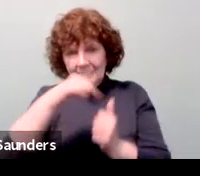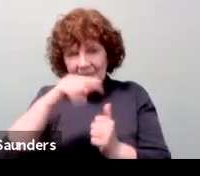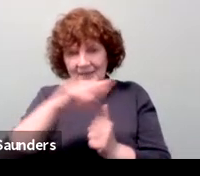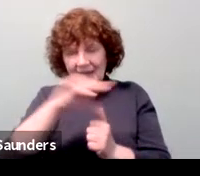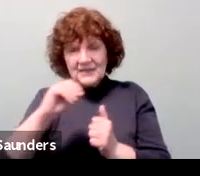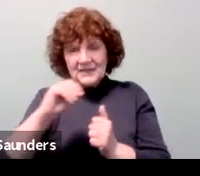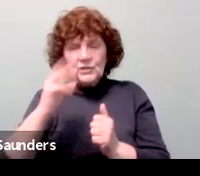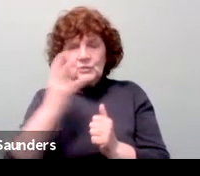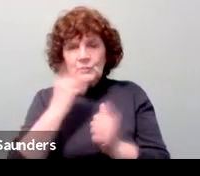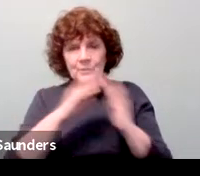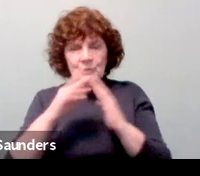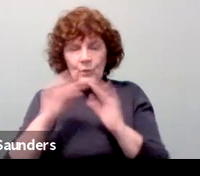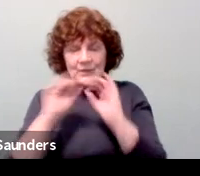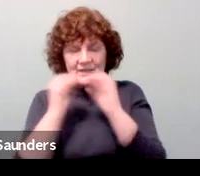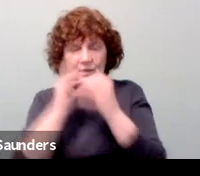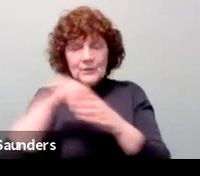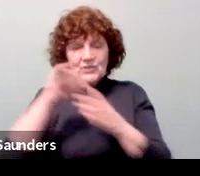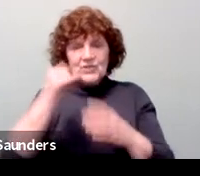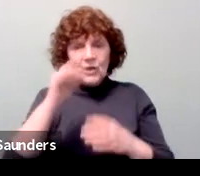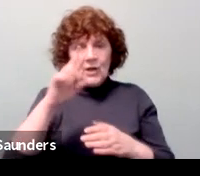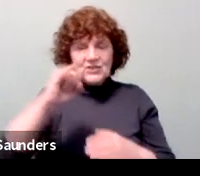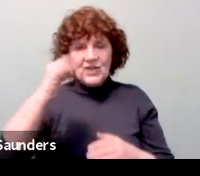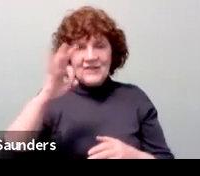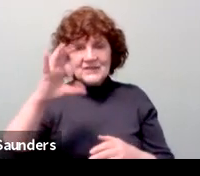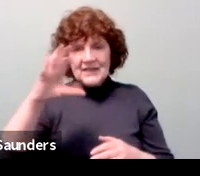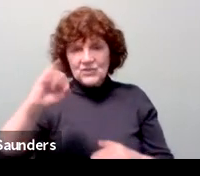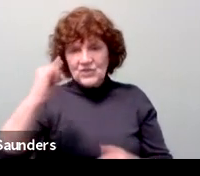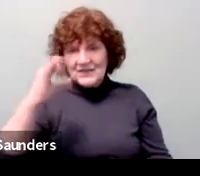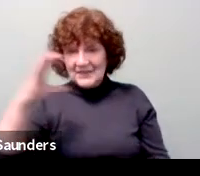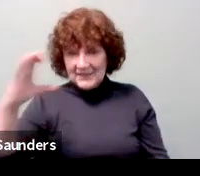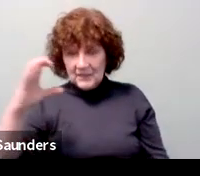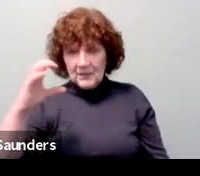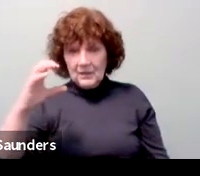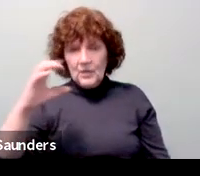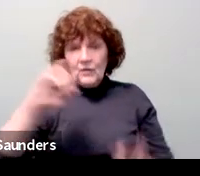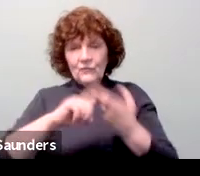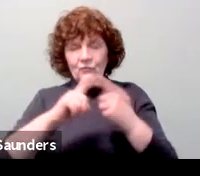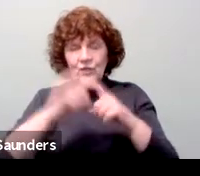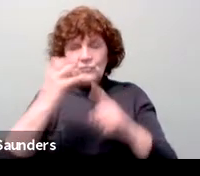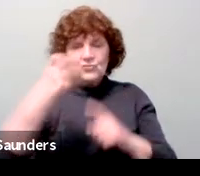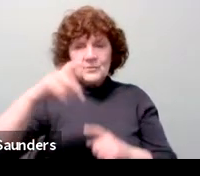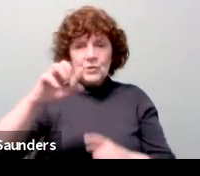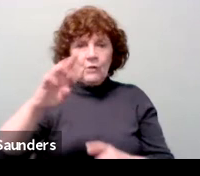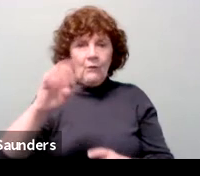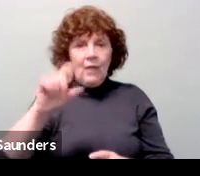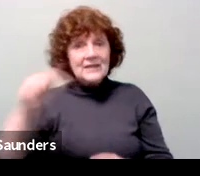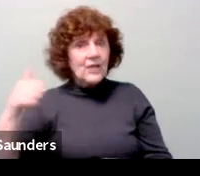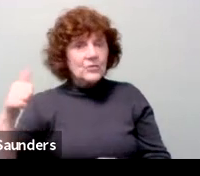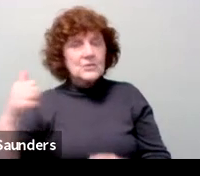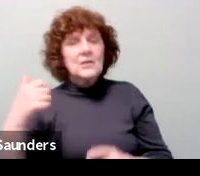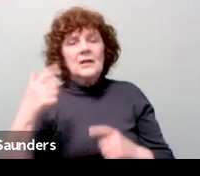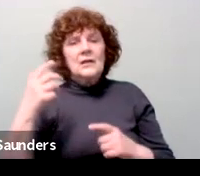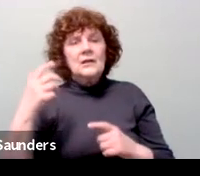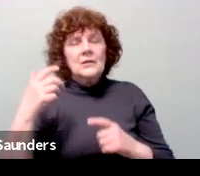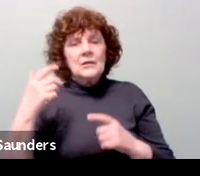organizations, including JRS, JFCS, the JCC, Friendship Circle, and others, on a research project to